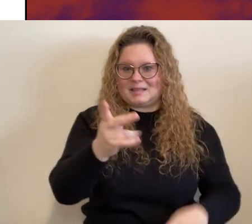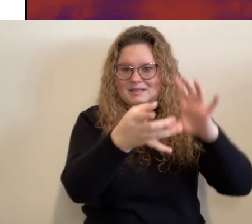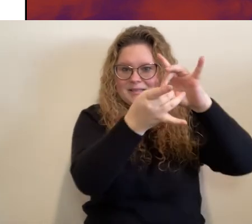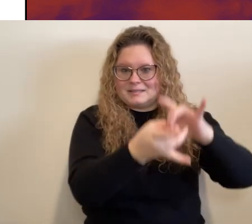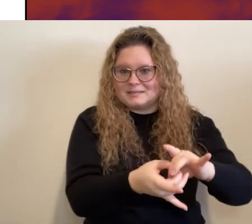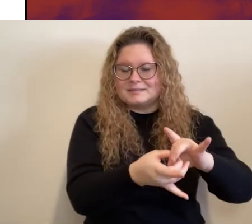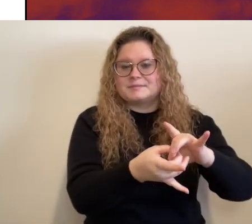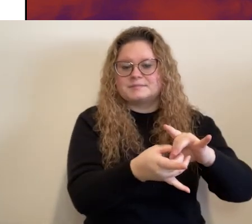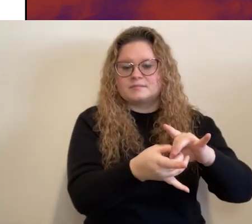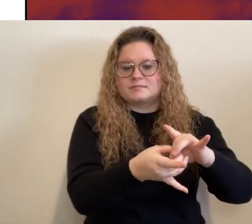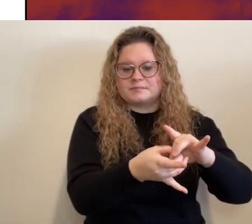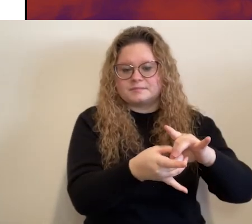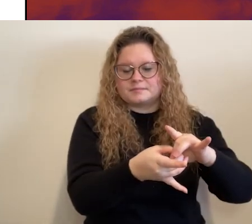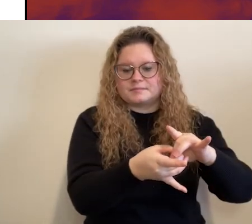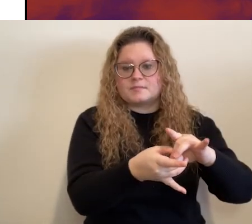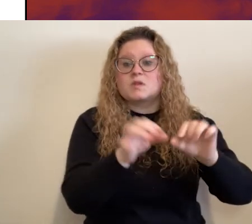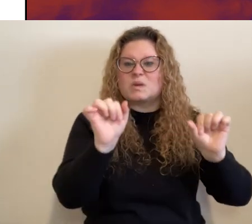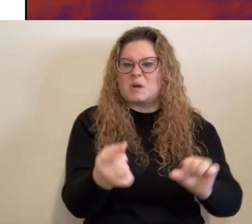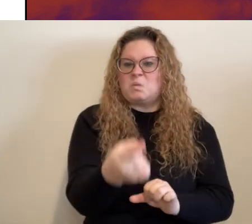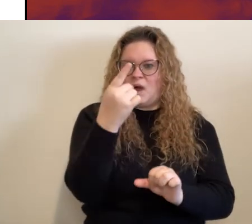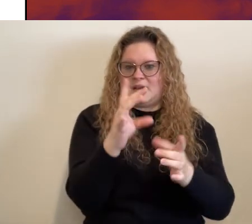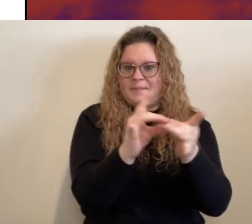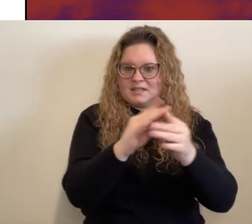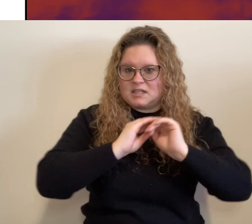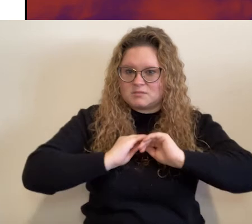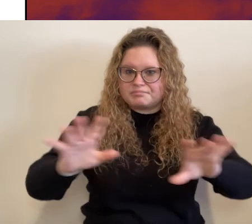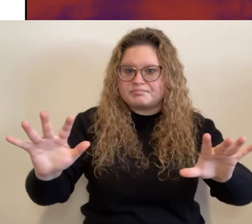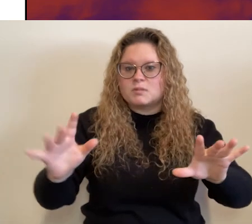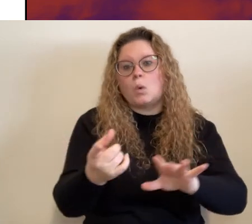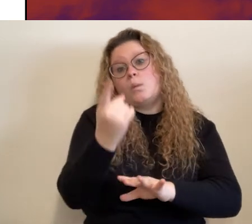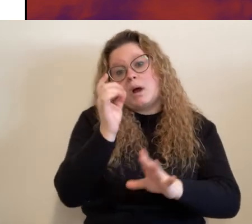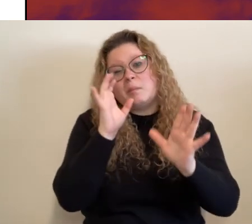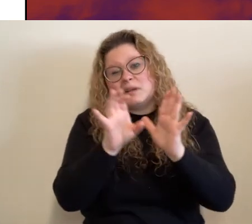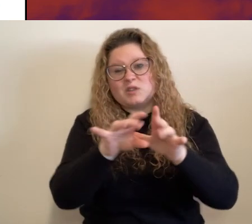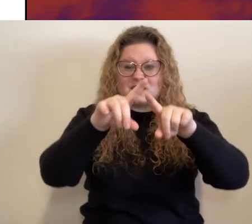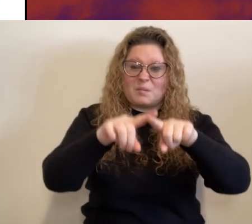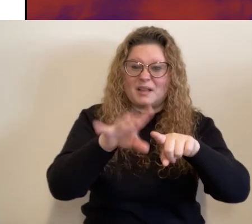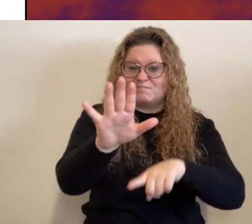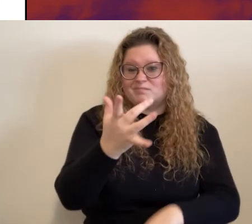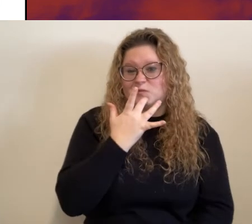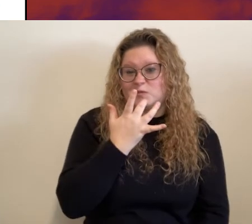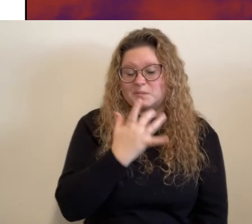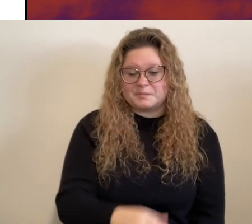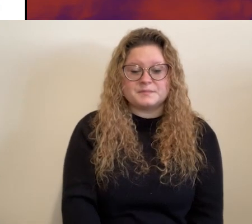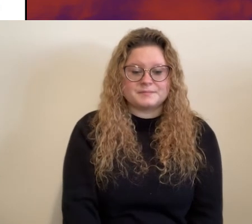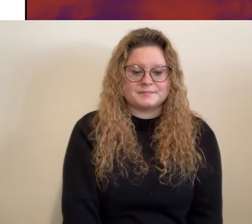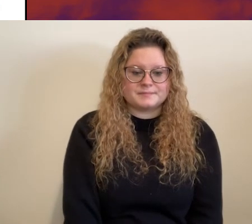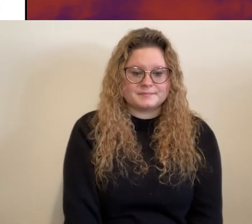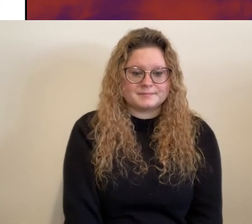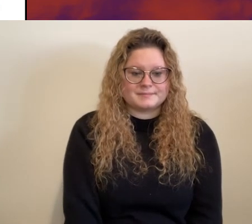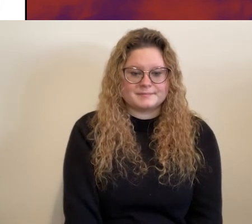could be one sort of messaging or one imagery, depending on how deep you want to go. And here's just